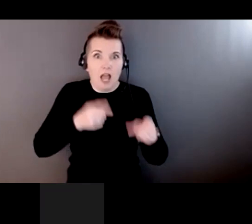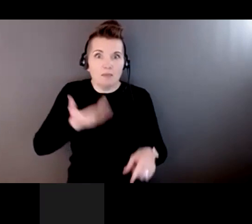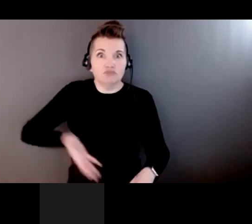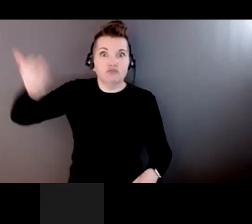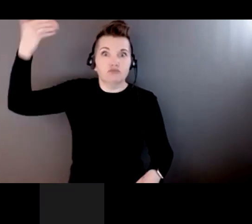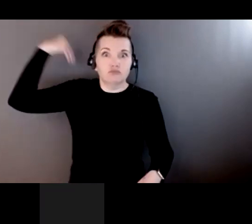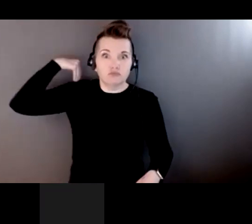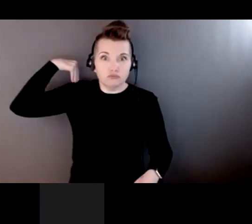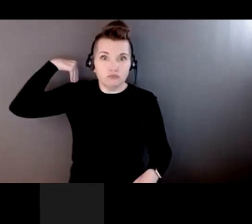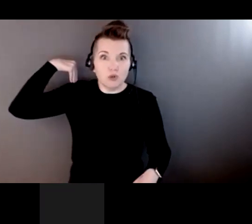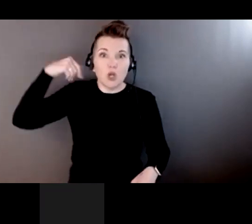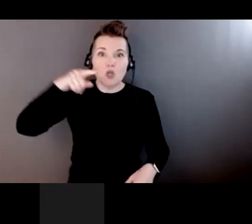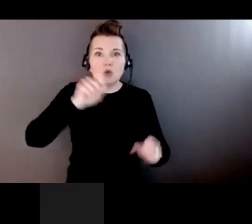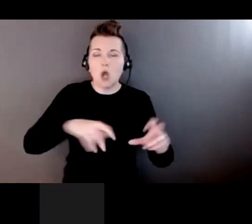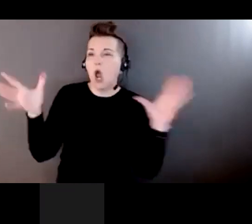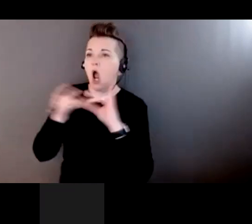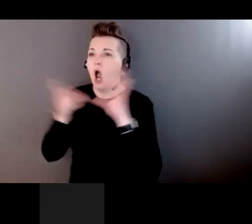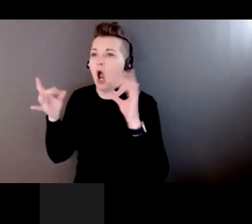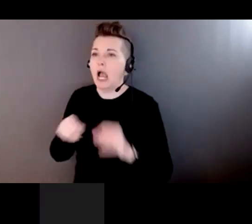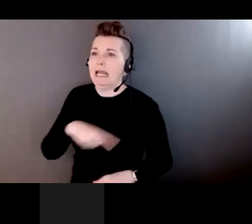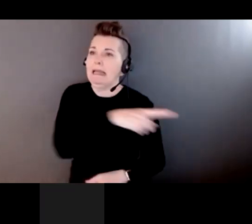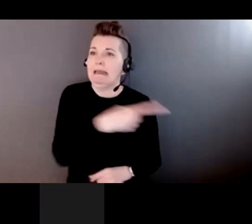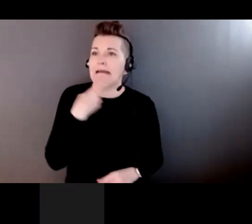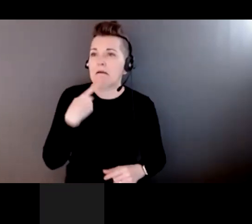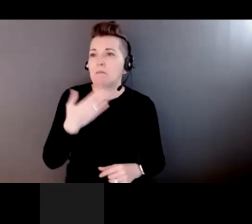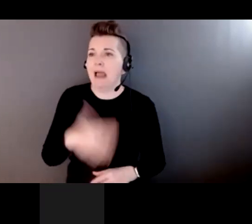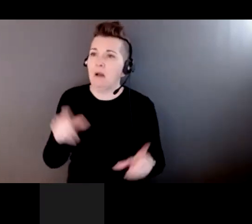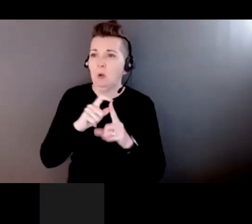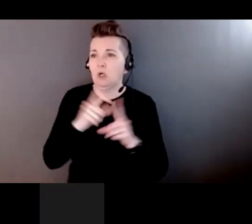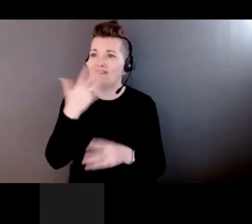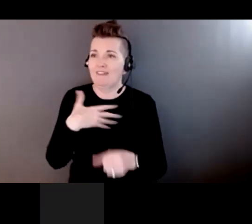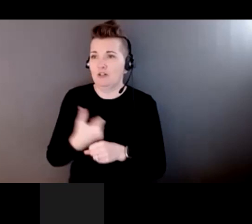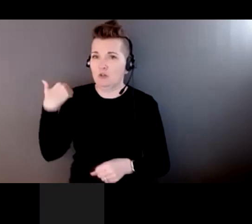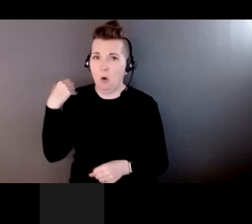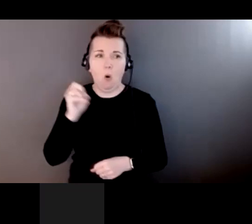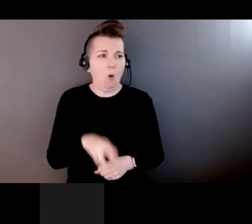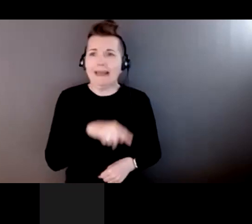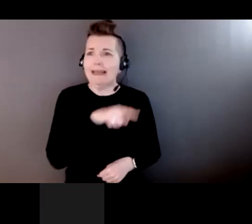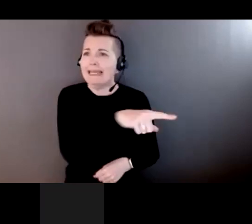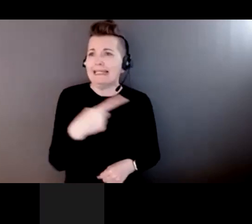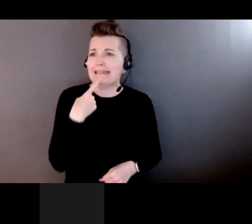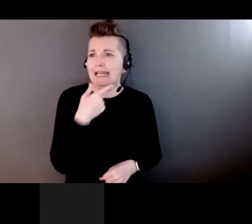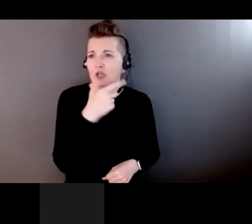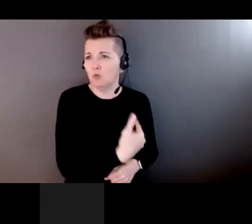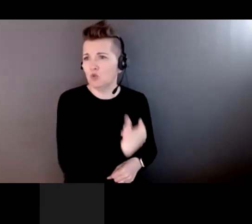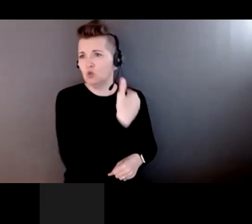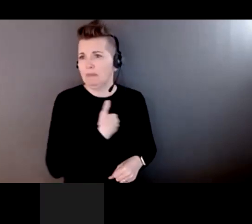He told me some bad words 5 years ago, or he said he'd shoot me up 5 years